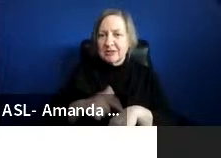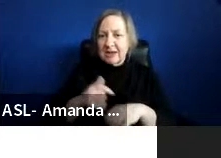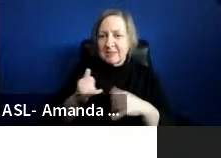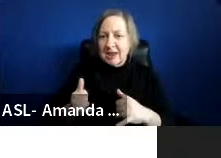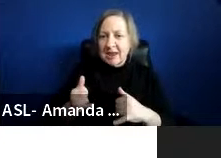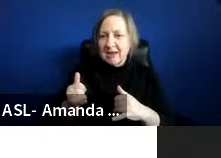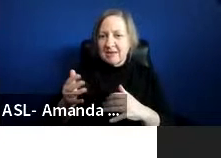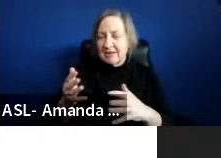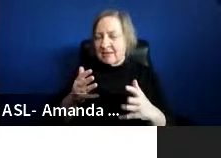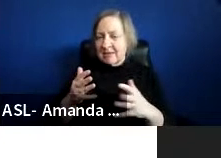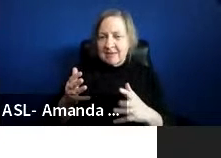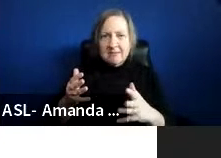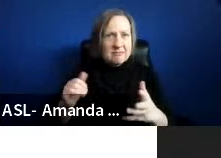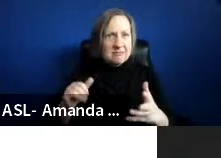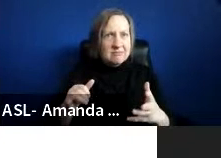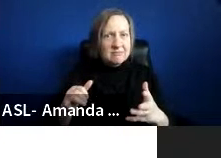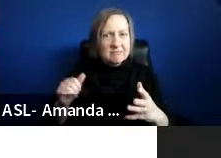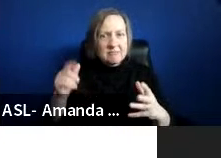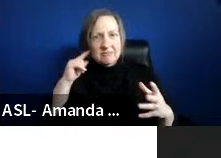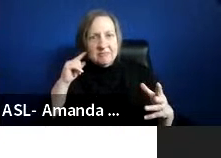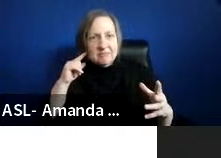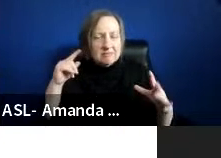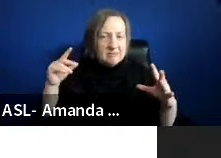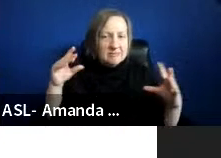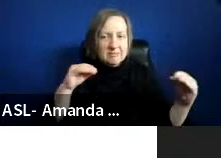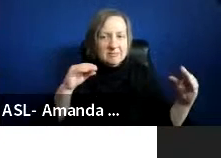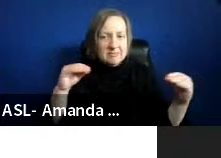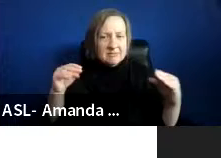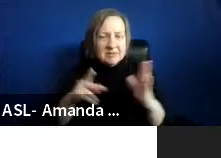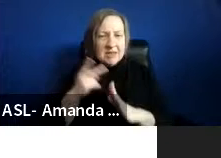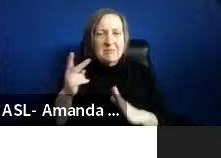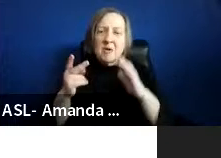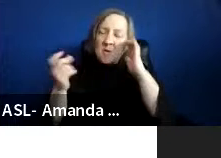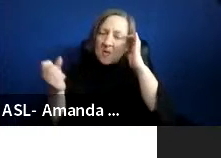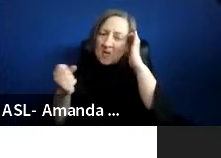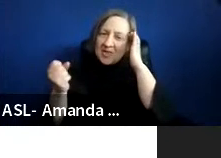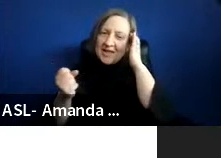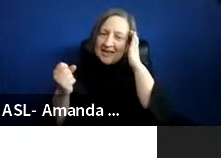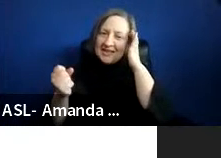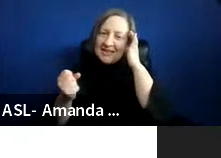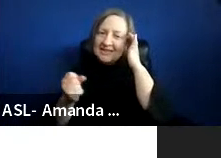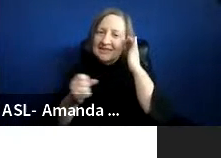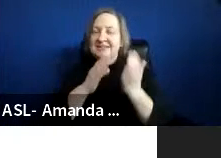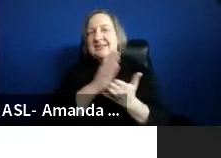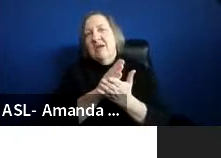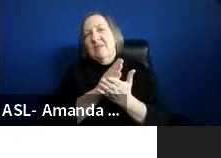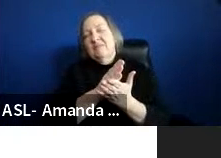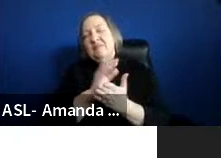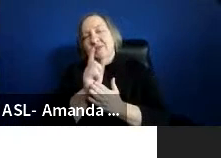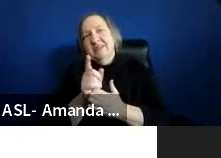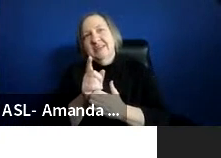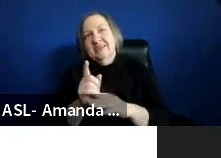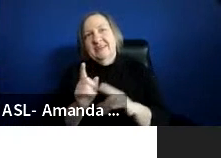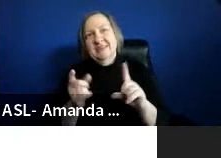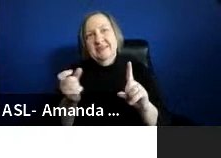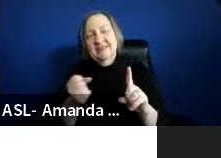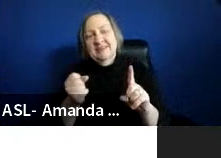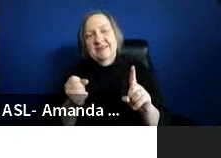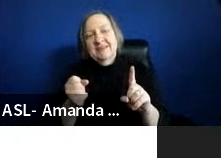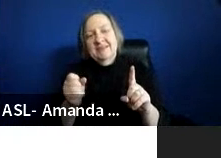Okay. Yeah, we can hear you. Okay, good. Hey, Lauren, let's stop things for a second. Civil engineer and